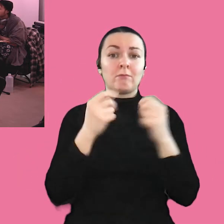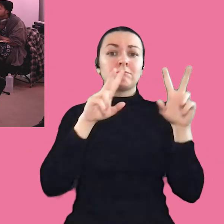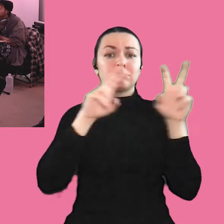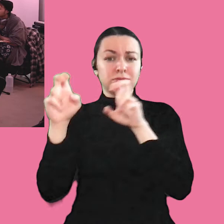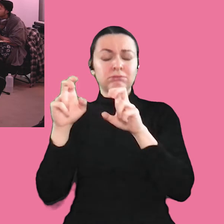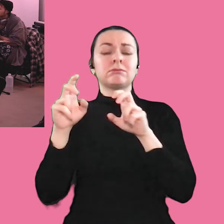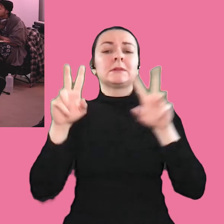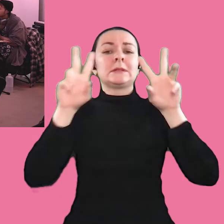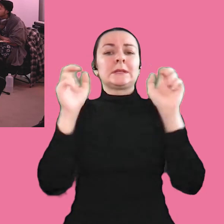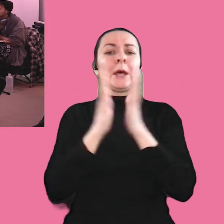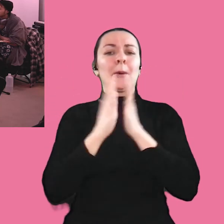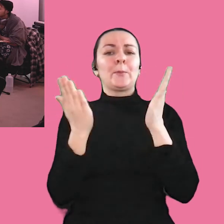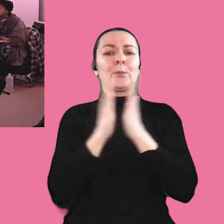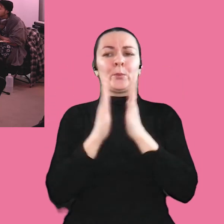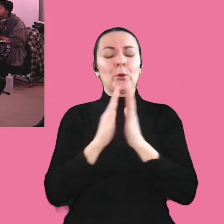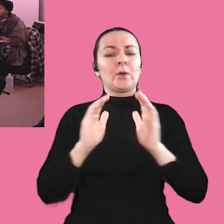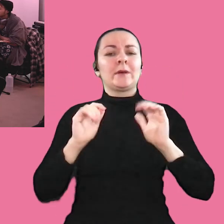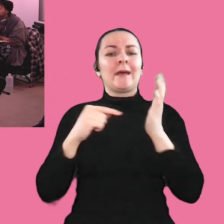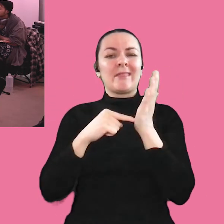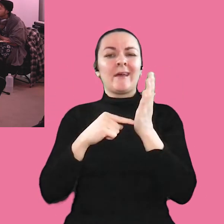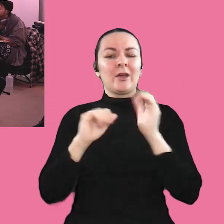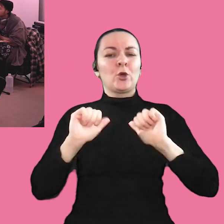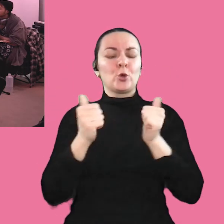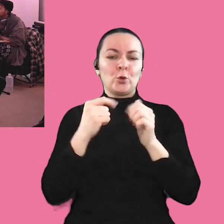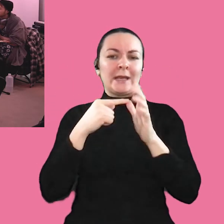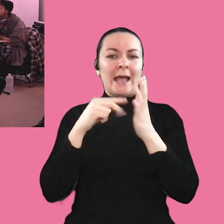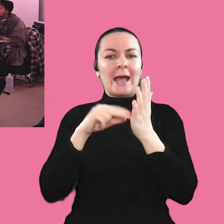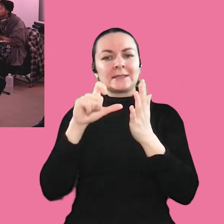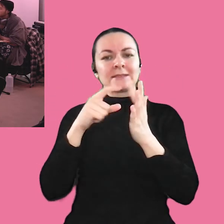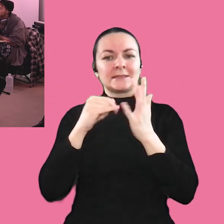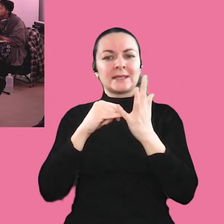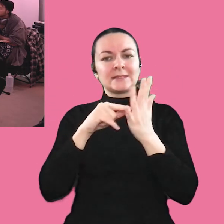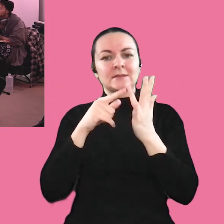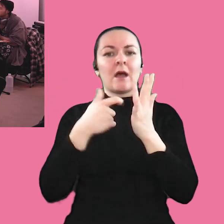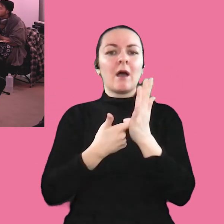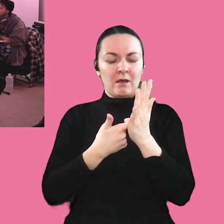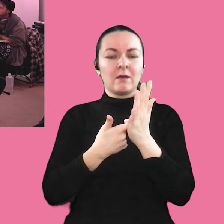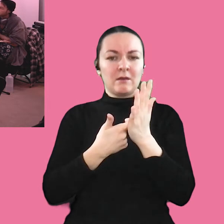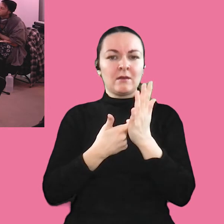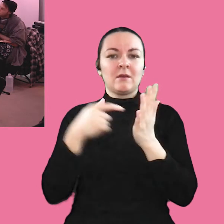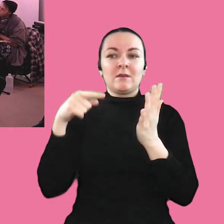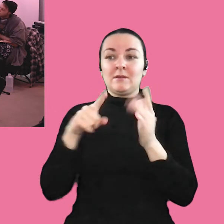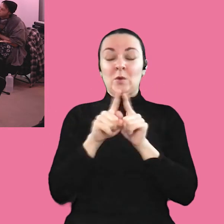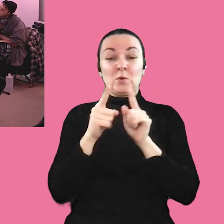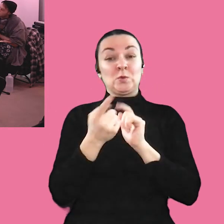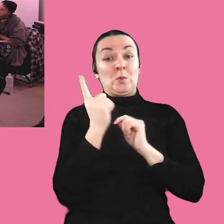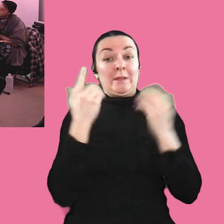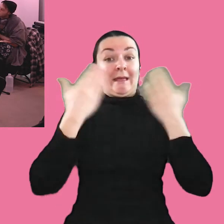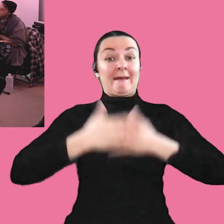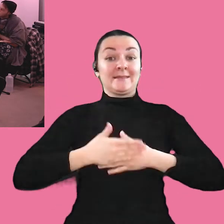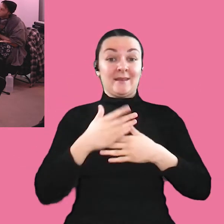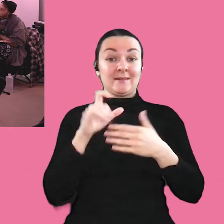workshop around the themes of Roman Krasnarik's book, The Good Ancestor. And just last night, we hosted a